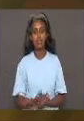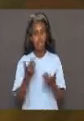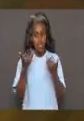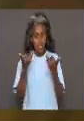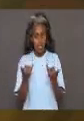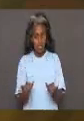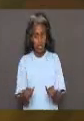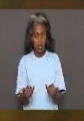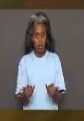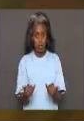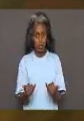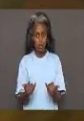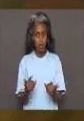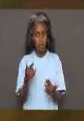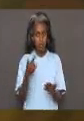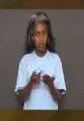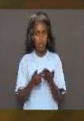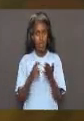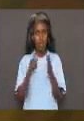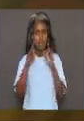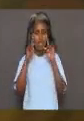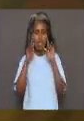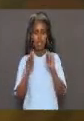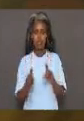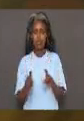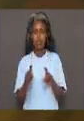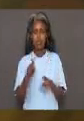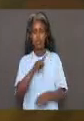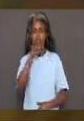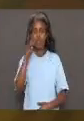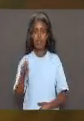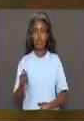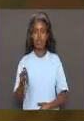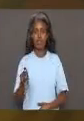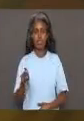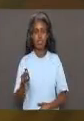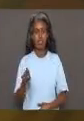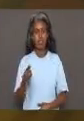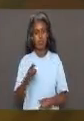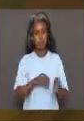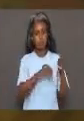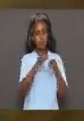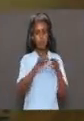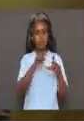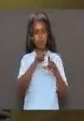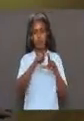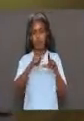Now that you are experts on arcs, let us move on to angles.